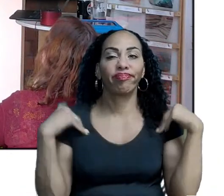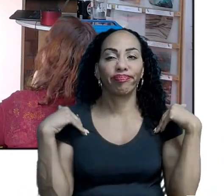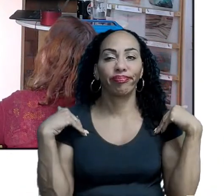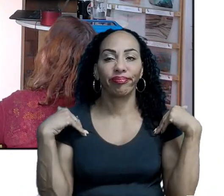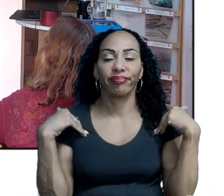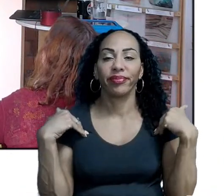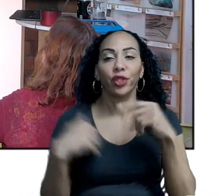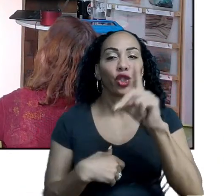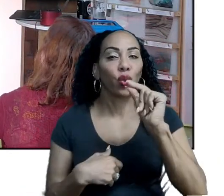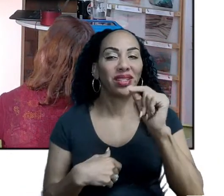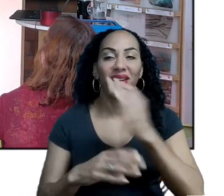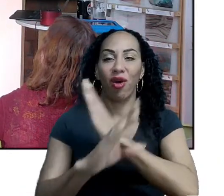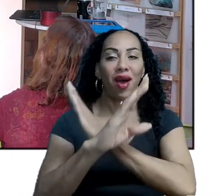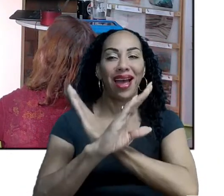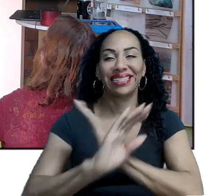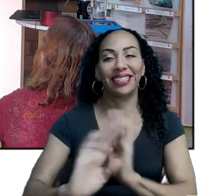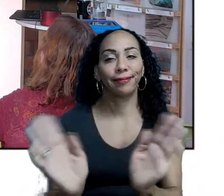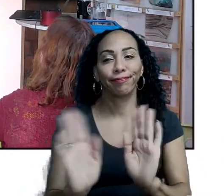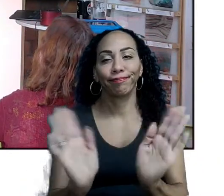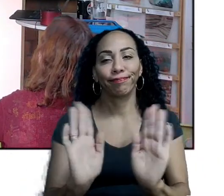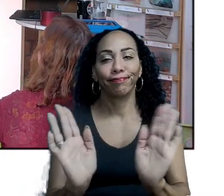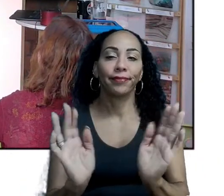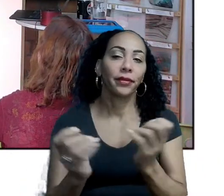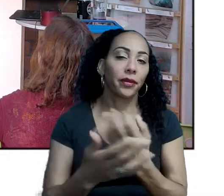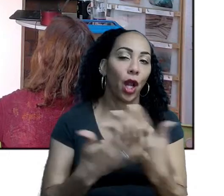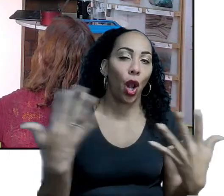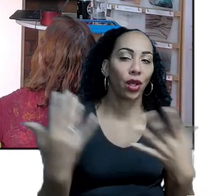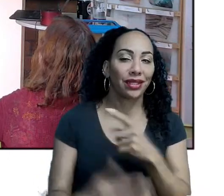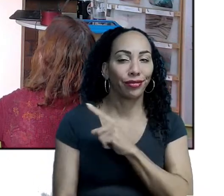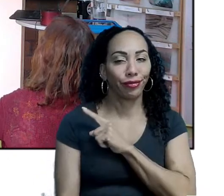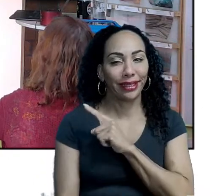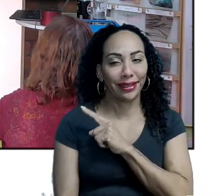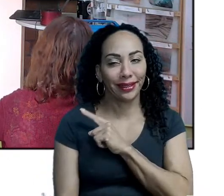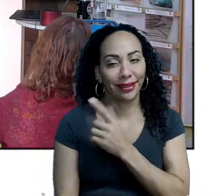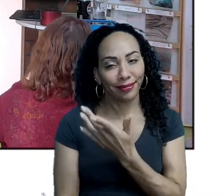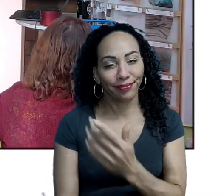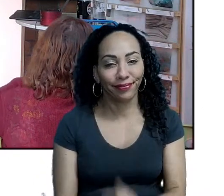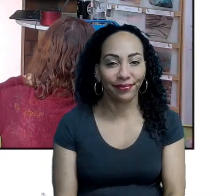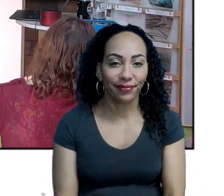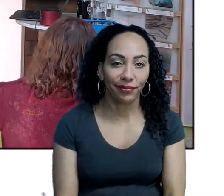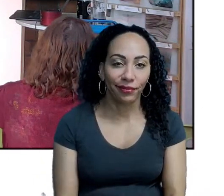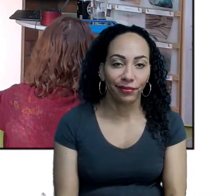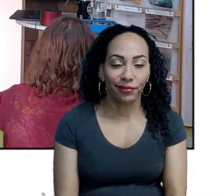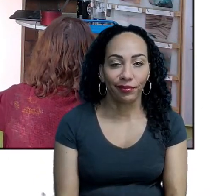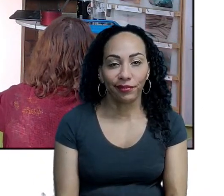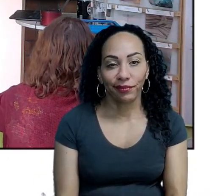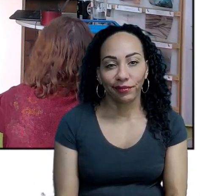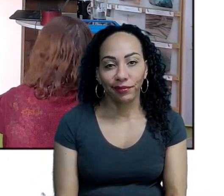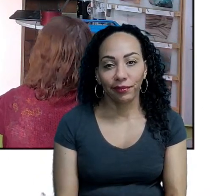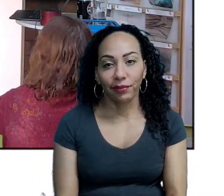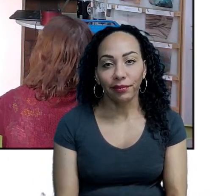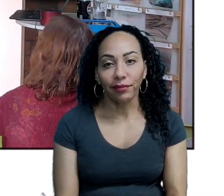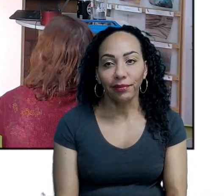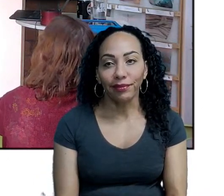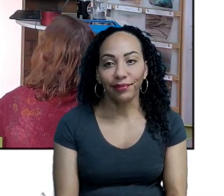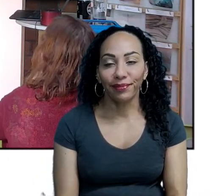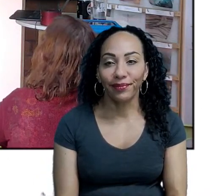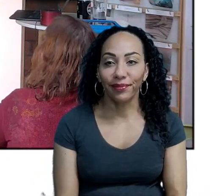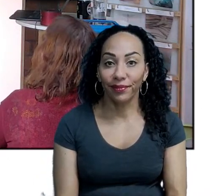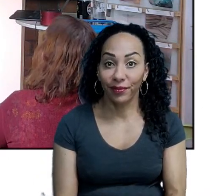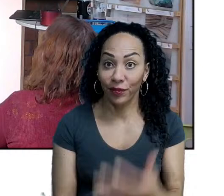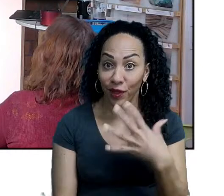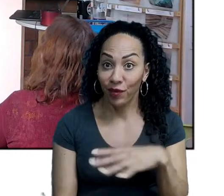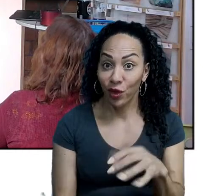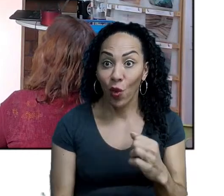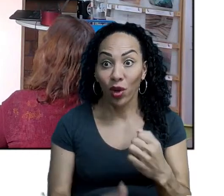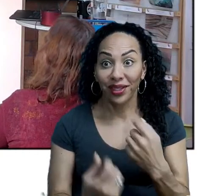want to call it, for what should be fairly obvious reasons. So please find a better place to get your information from,